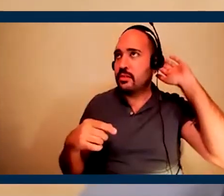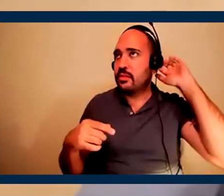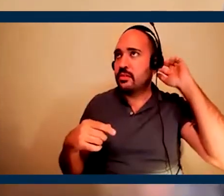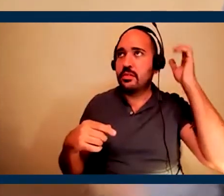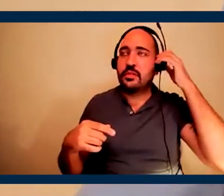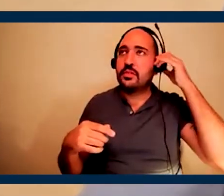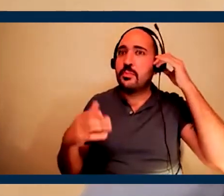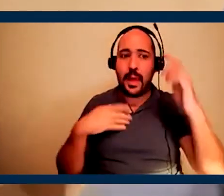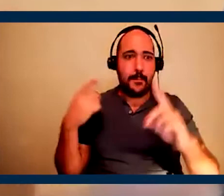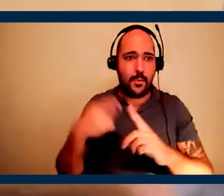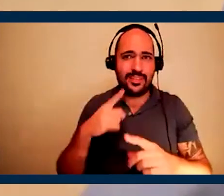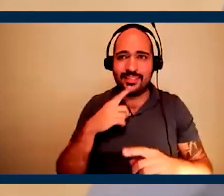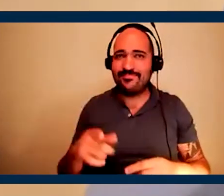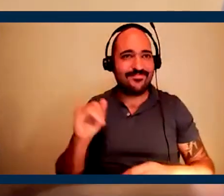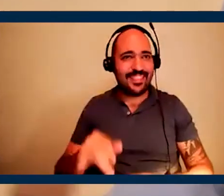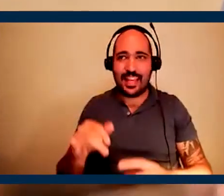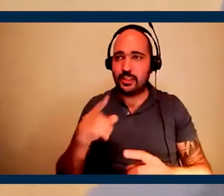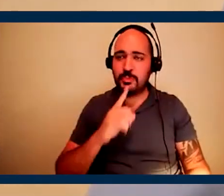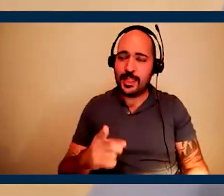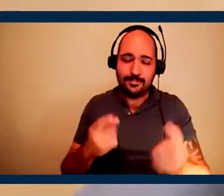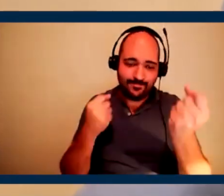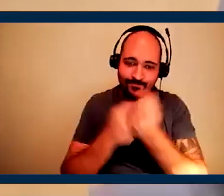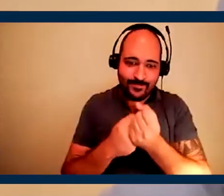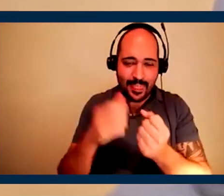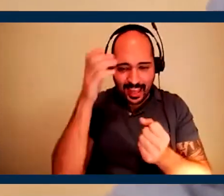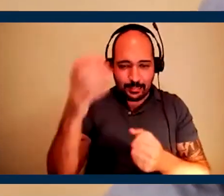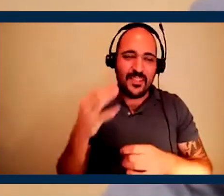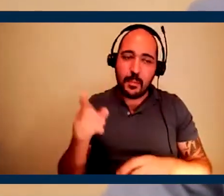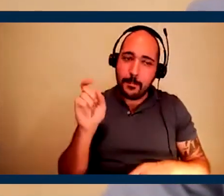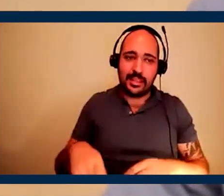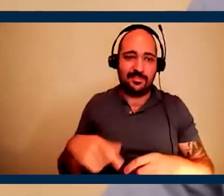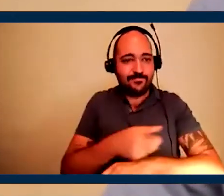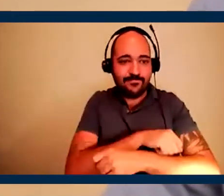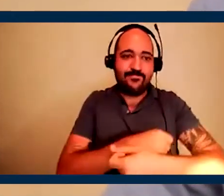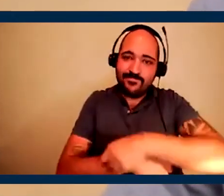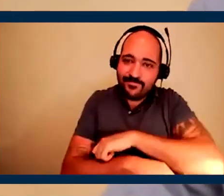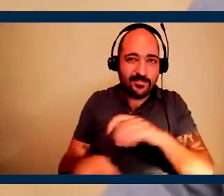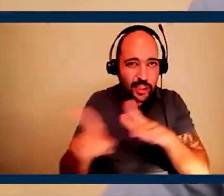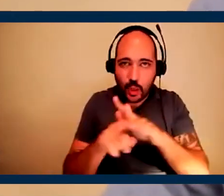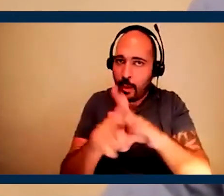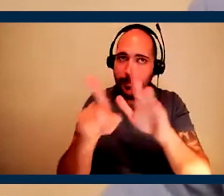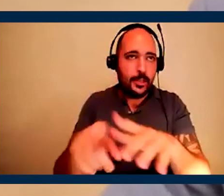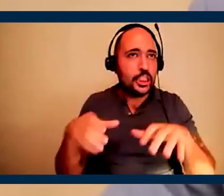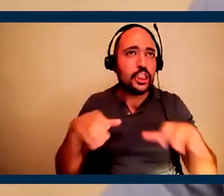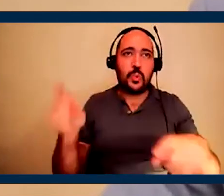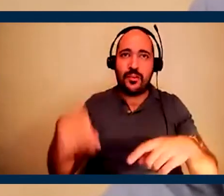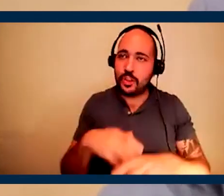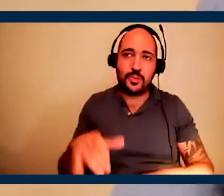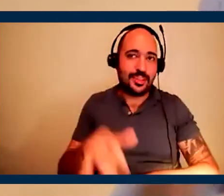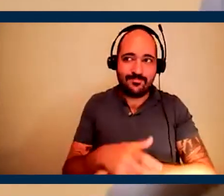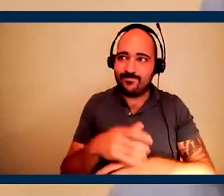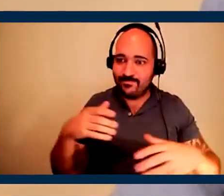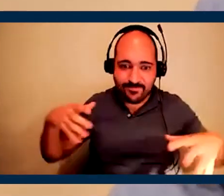up, doing the work, head down, showing that you can do what you need to get done. And at the end of the day,